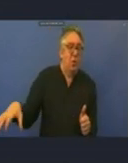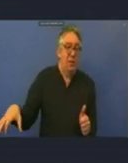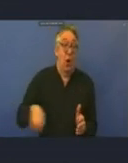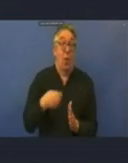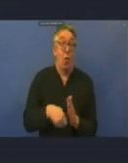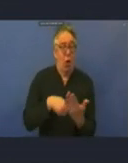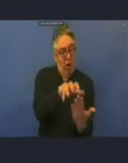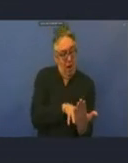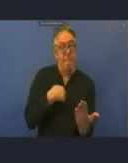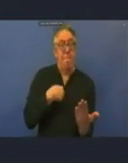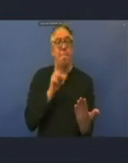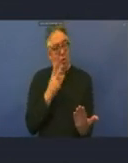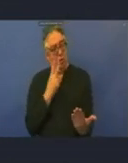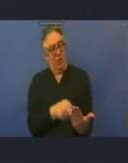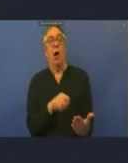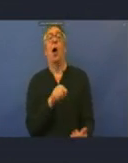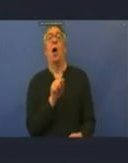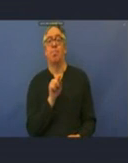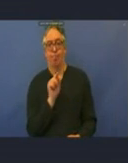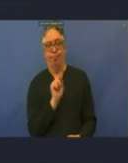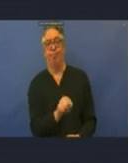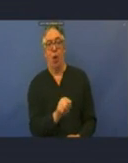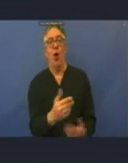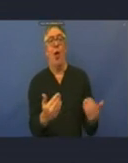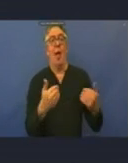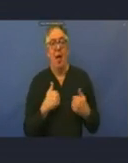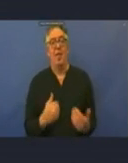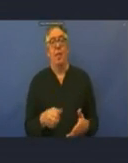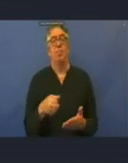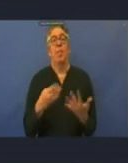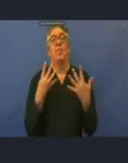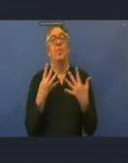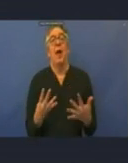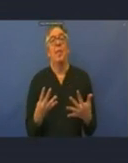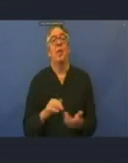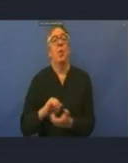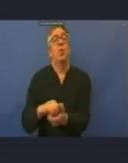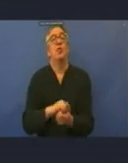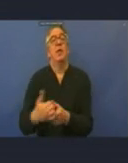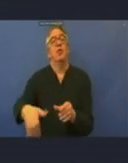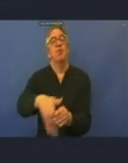that you have 9 participating organizations on board.